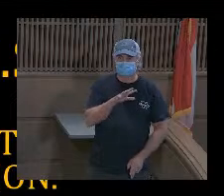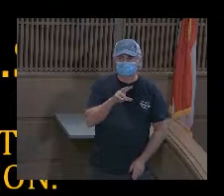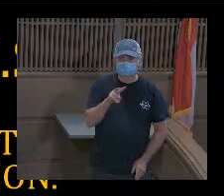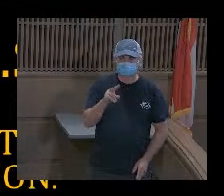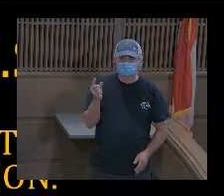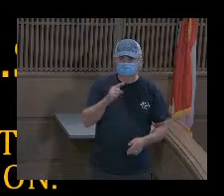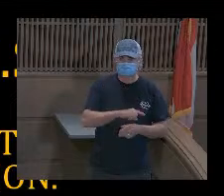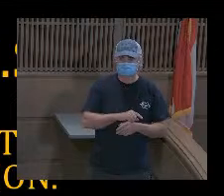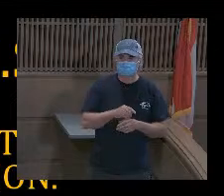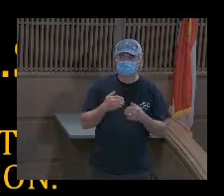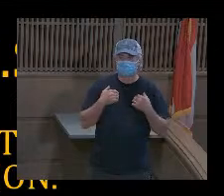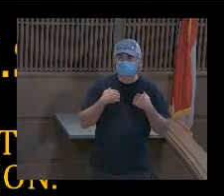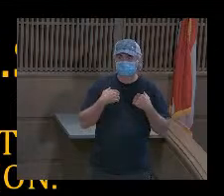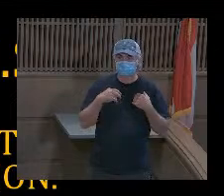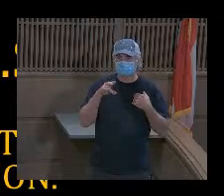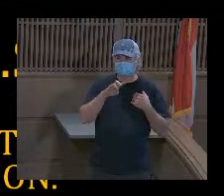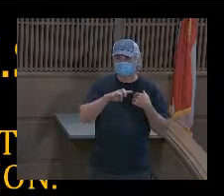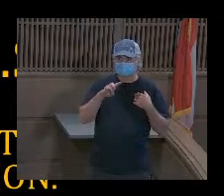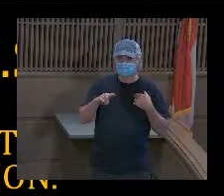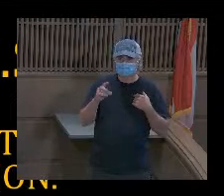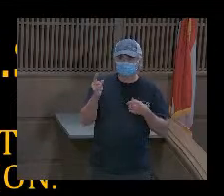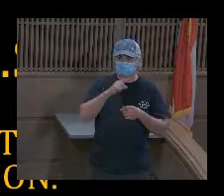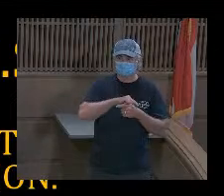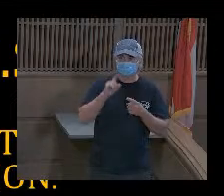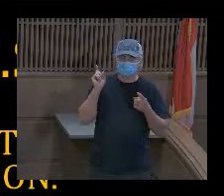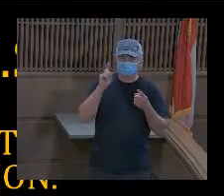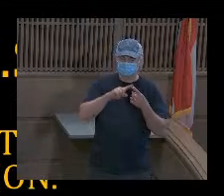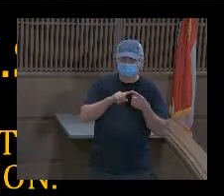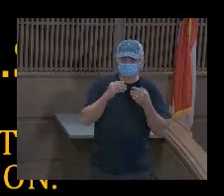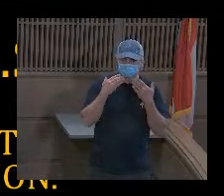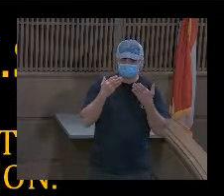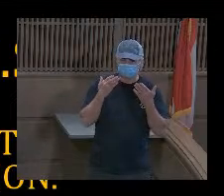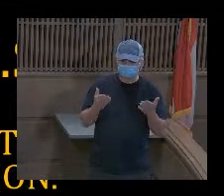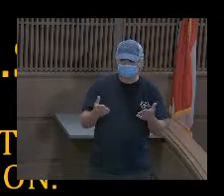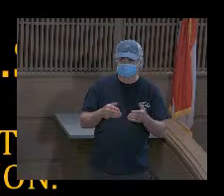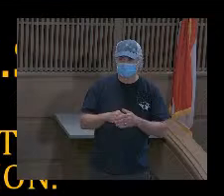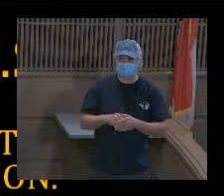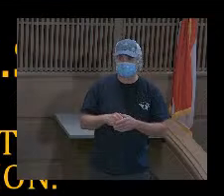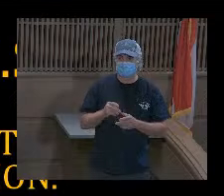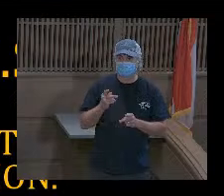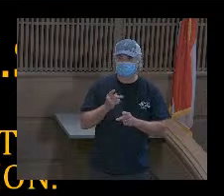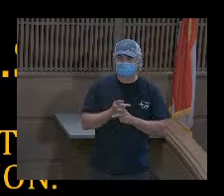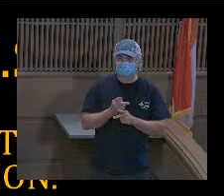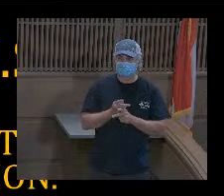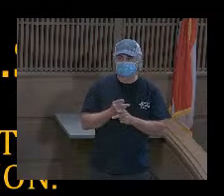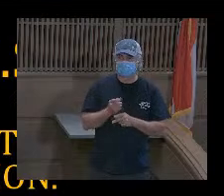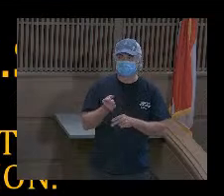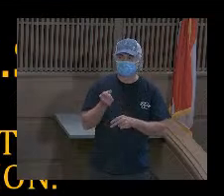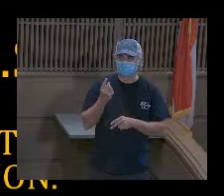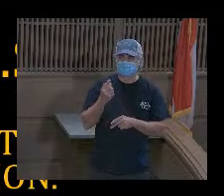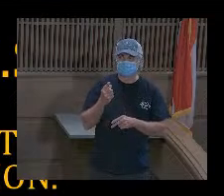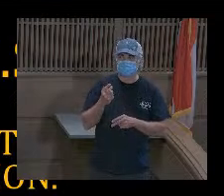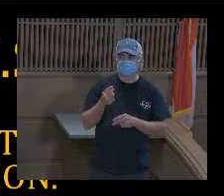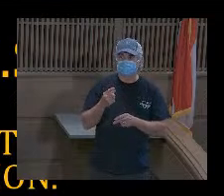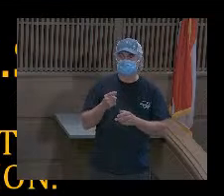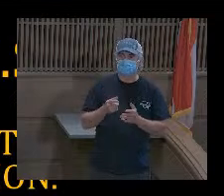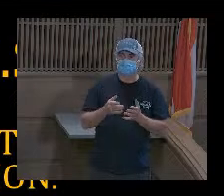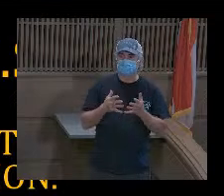days before Thanksgiving. Keep in mind of the days that it takes to get fully